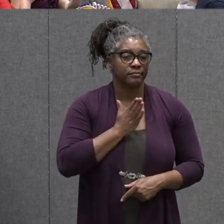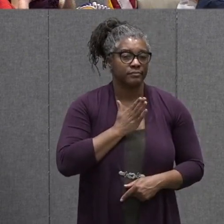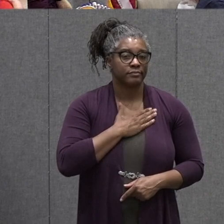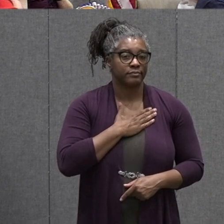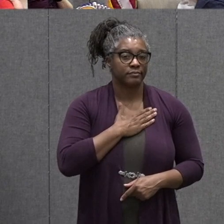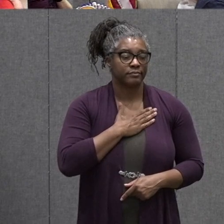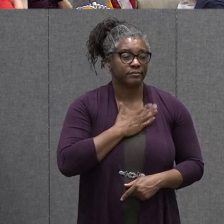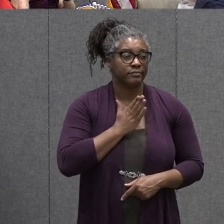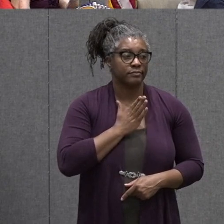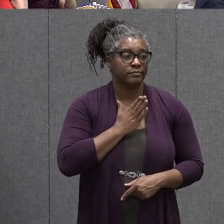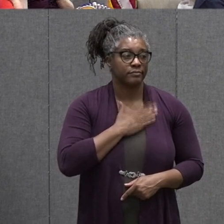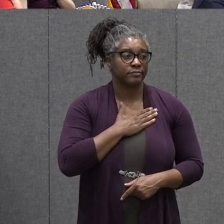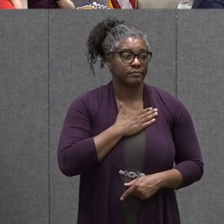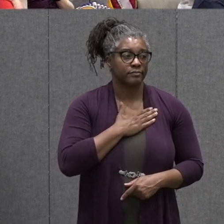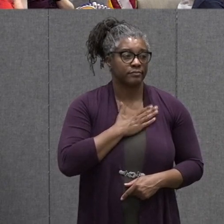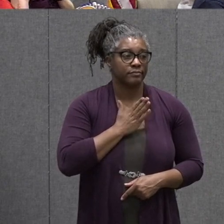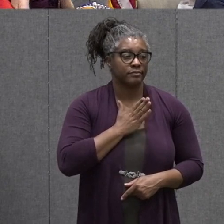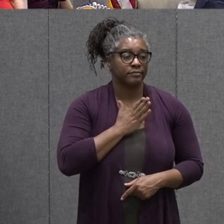together.